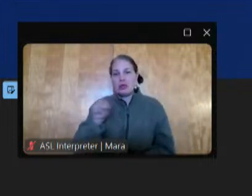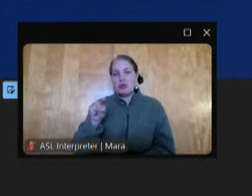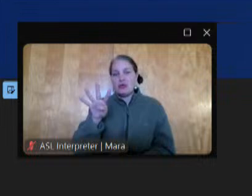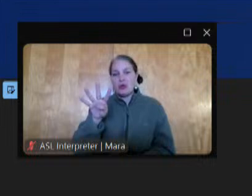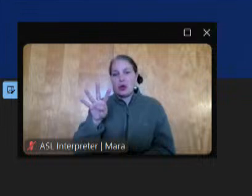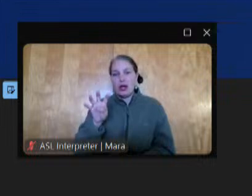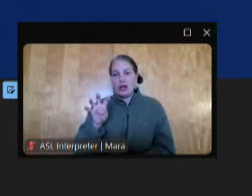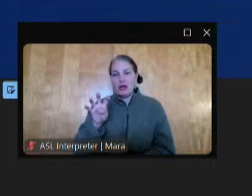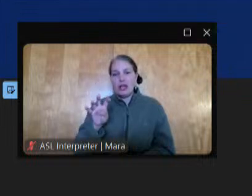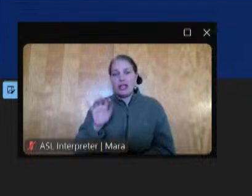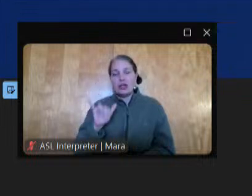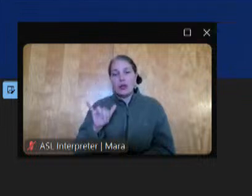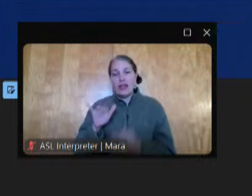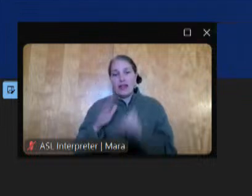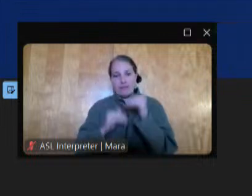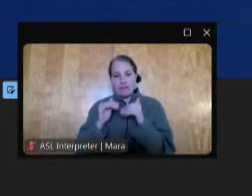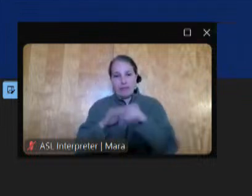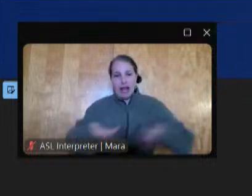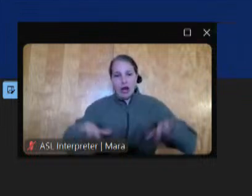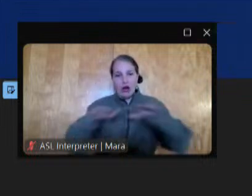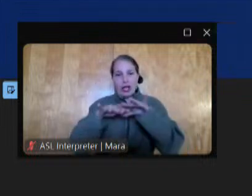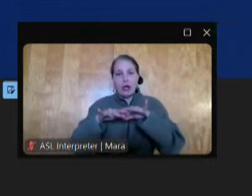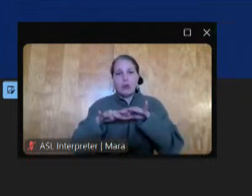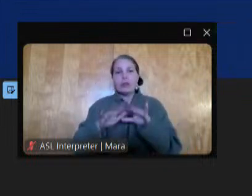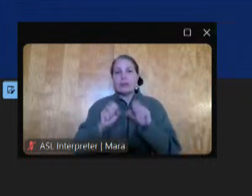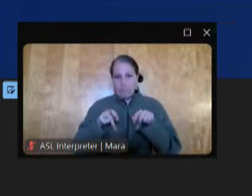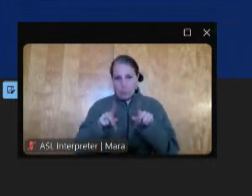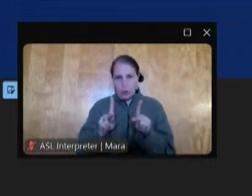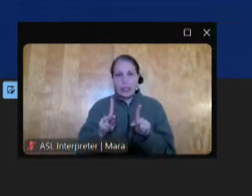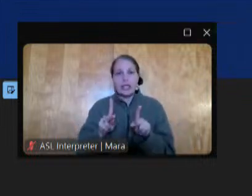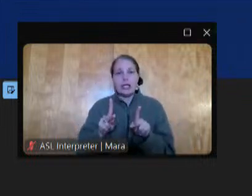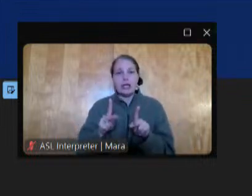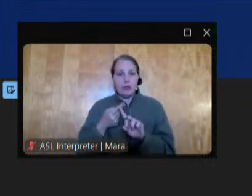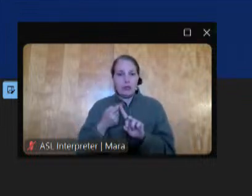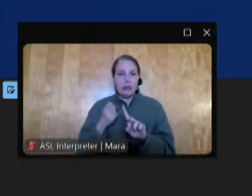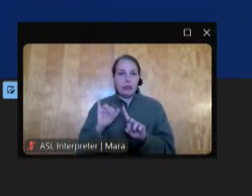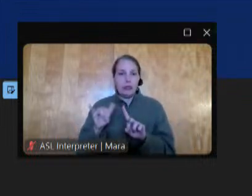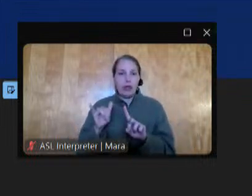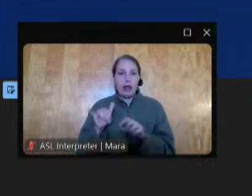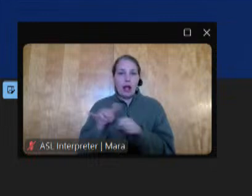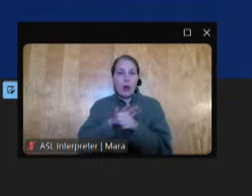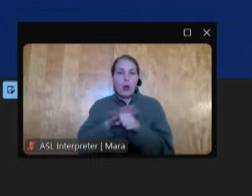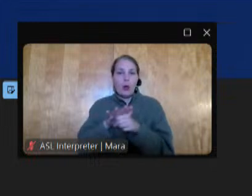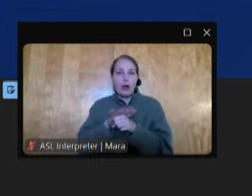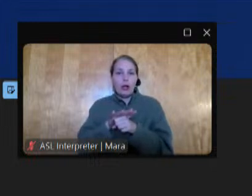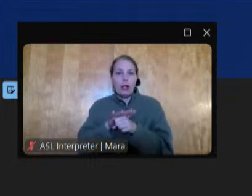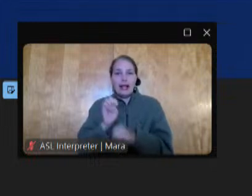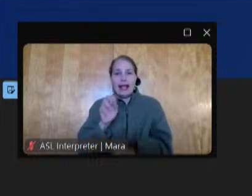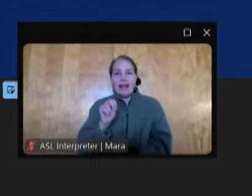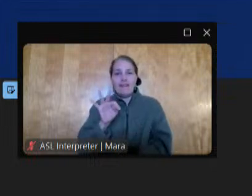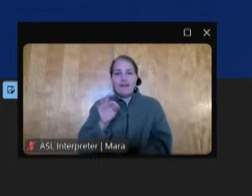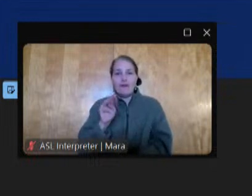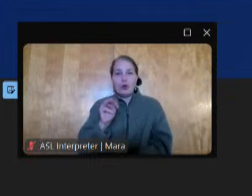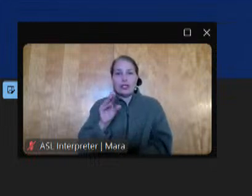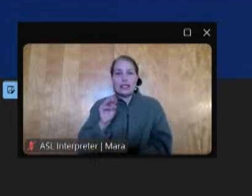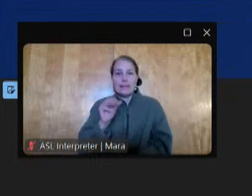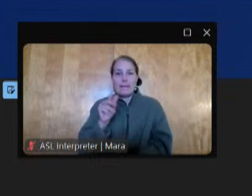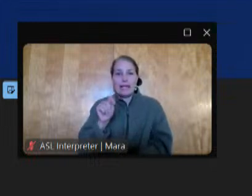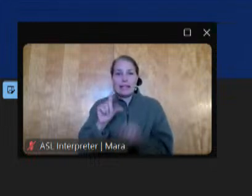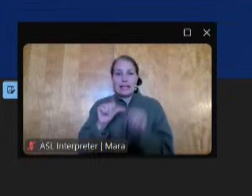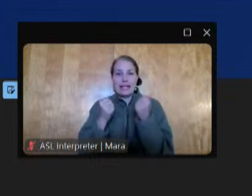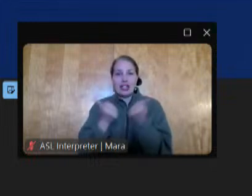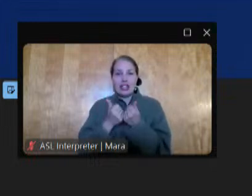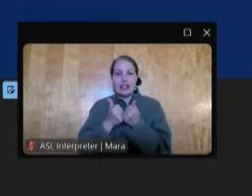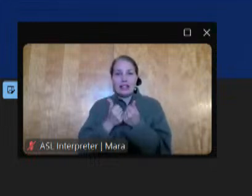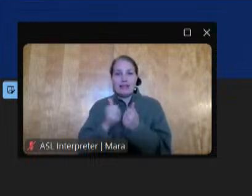The facility is permitted. It was permitted through the local enforcement agency in Cal Recycle, and public health has actually inspected